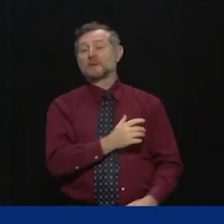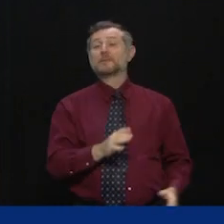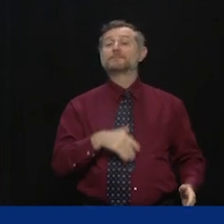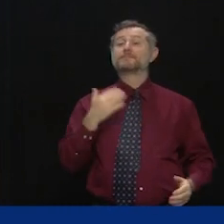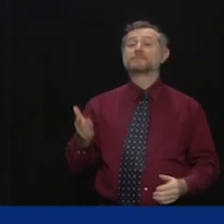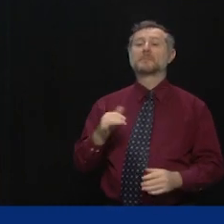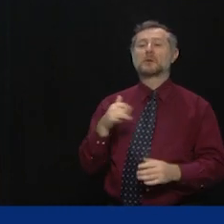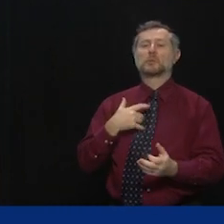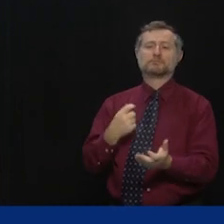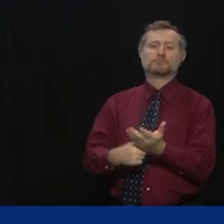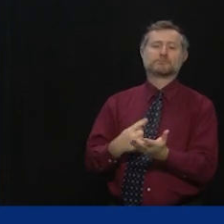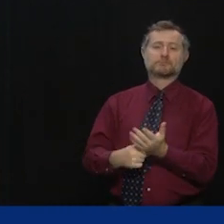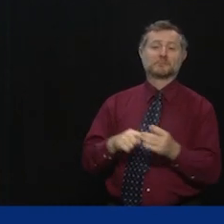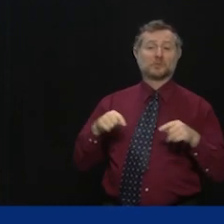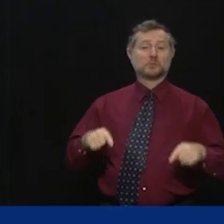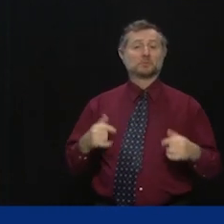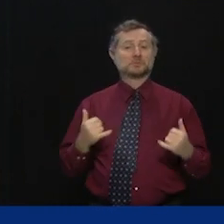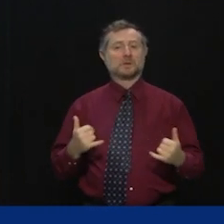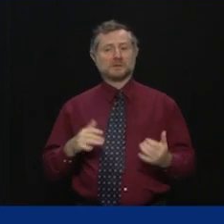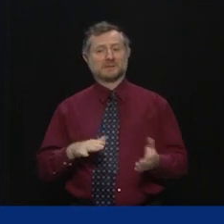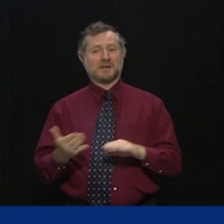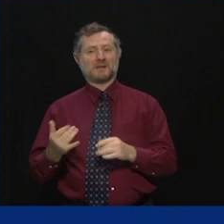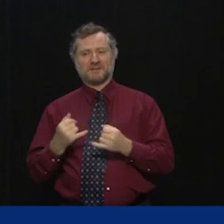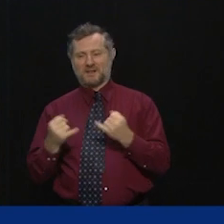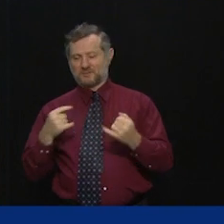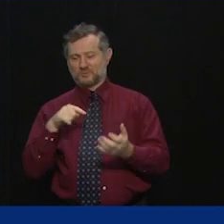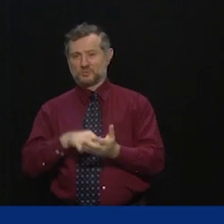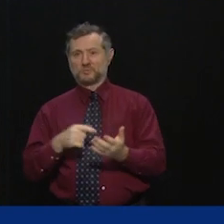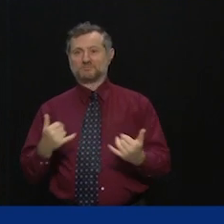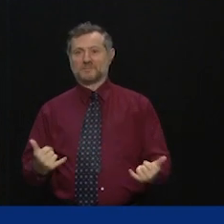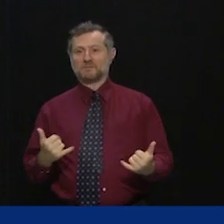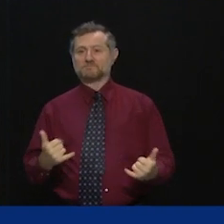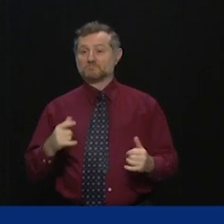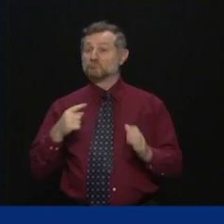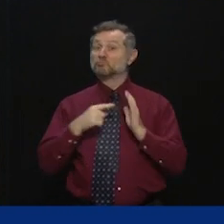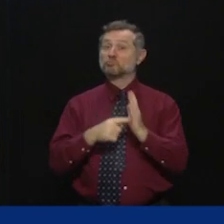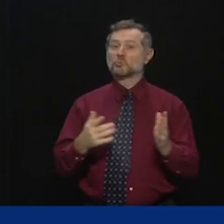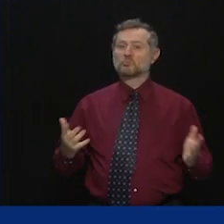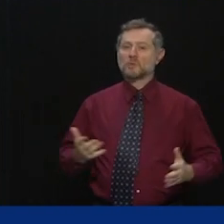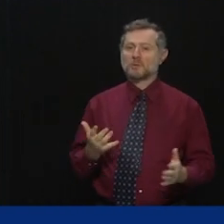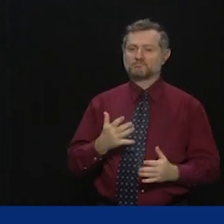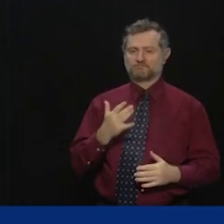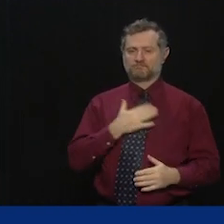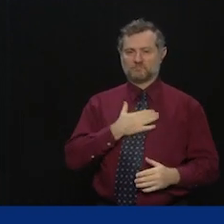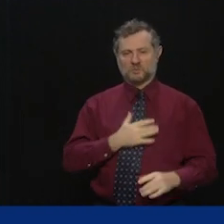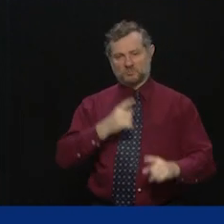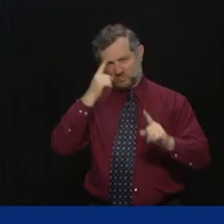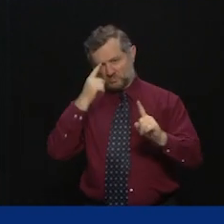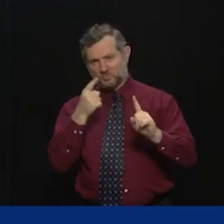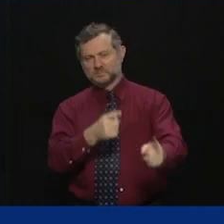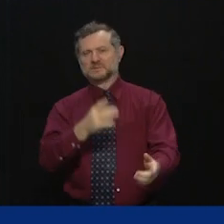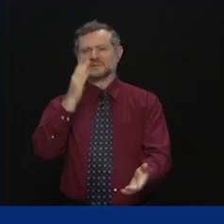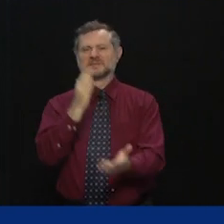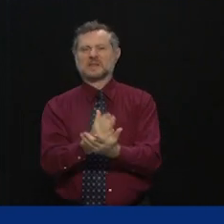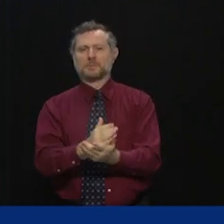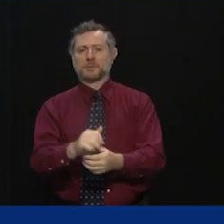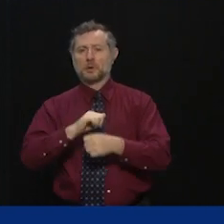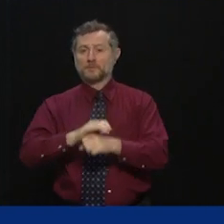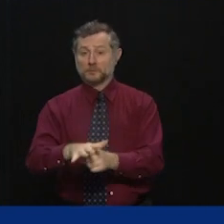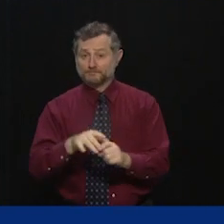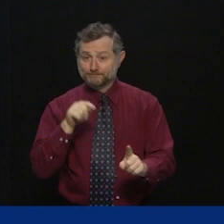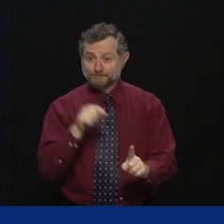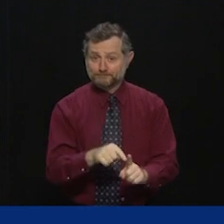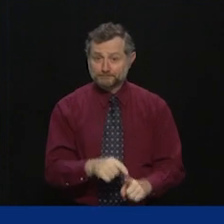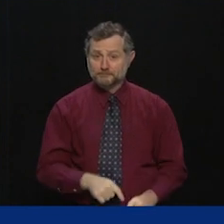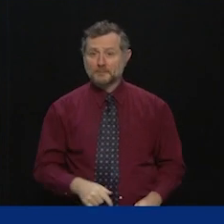Today is a significant deadline. It reflects my priority to just stop this virus dead in its tracks. We are over it. We are